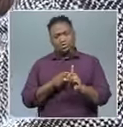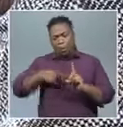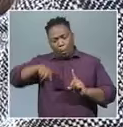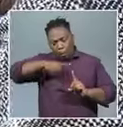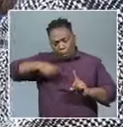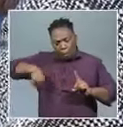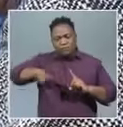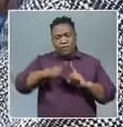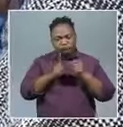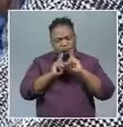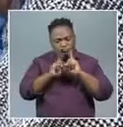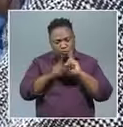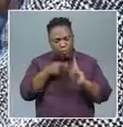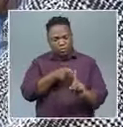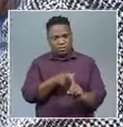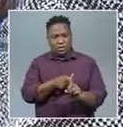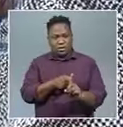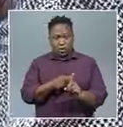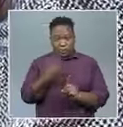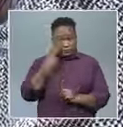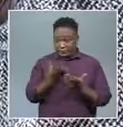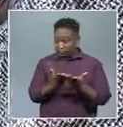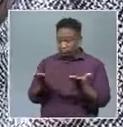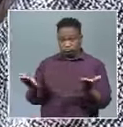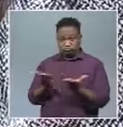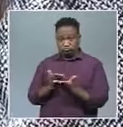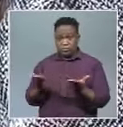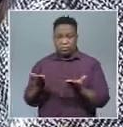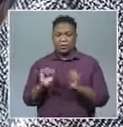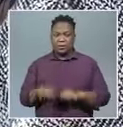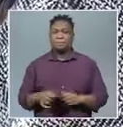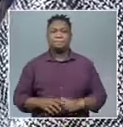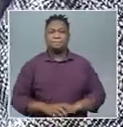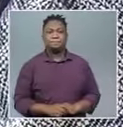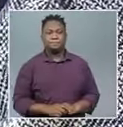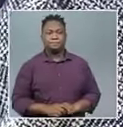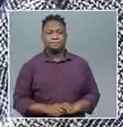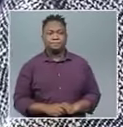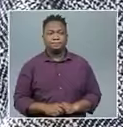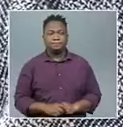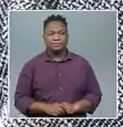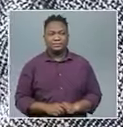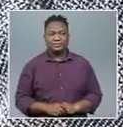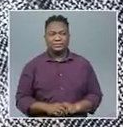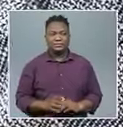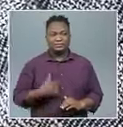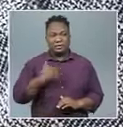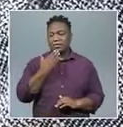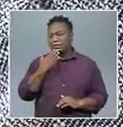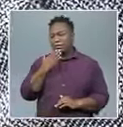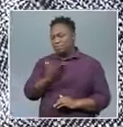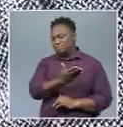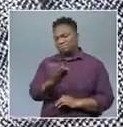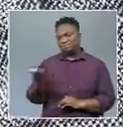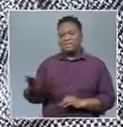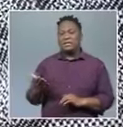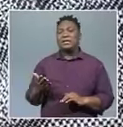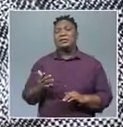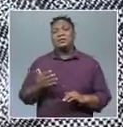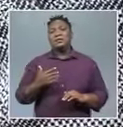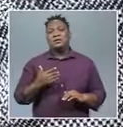support structure, as you can see. So yeah, that's basically it. So I thank you guys very much, but as I